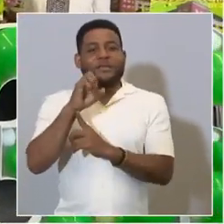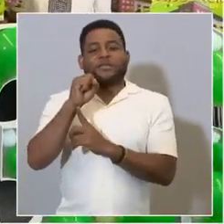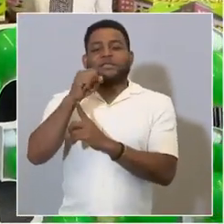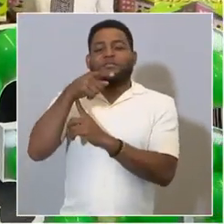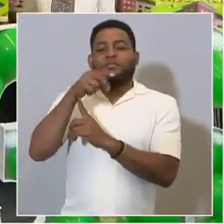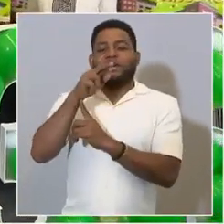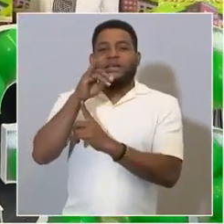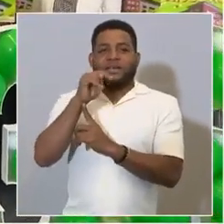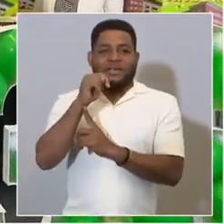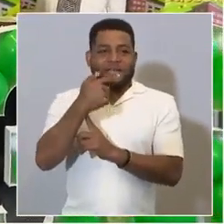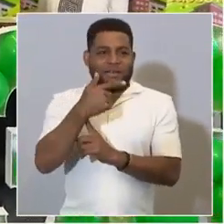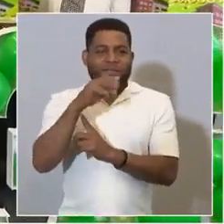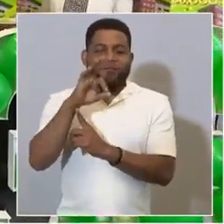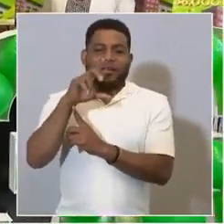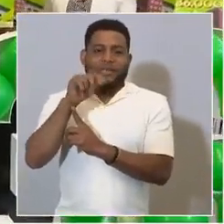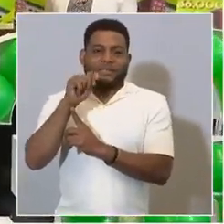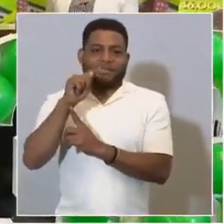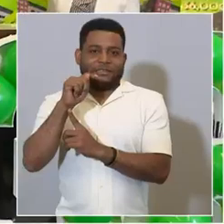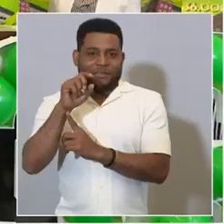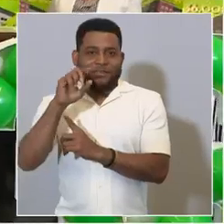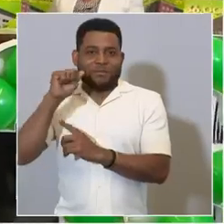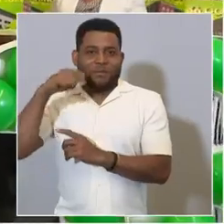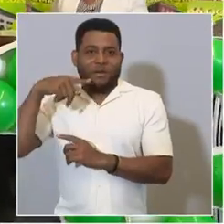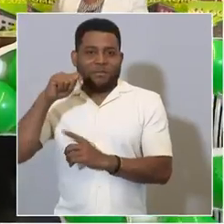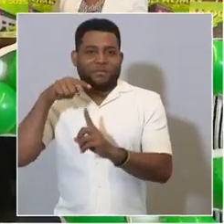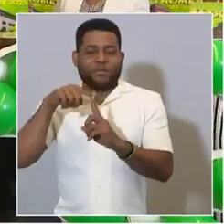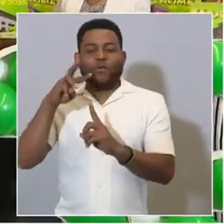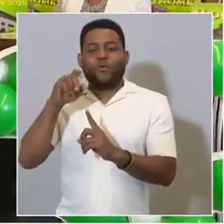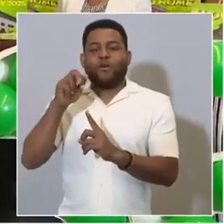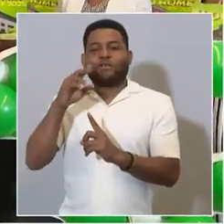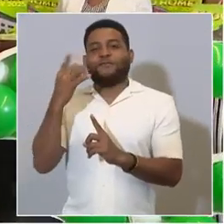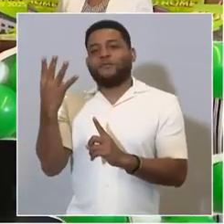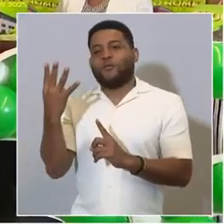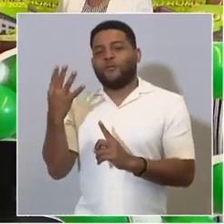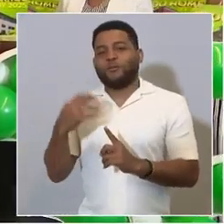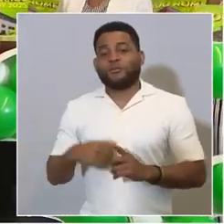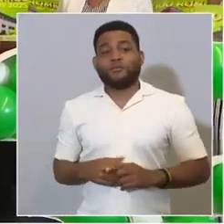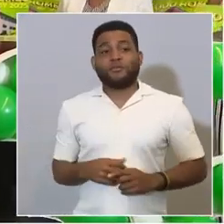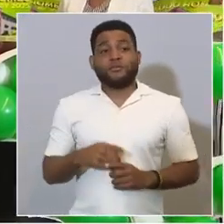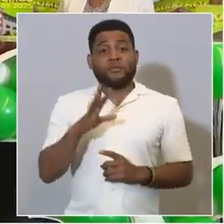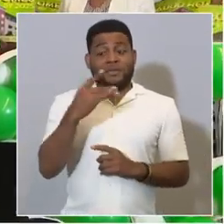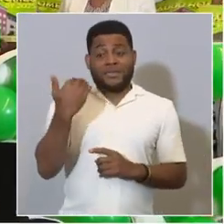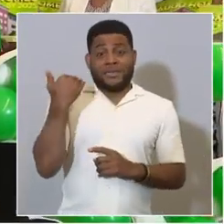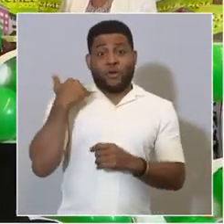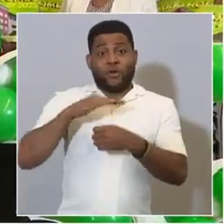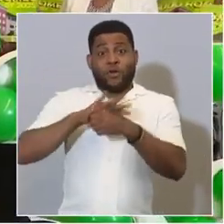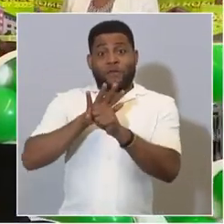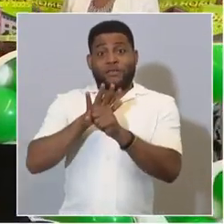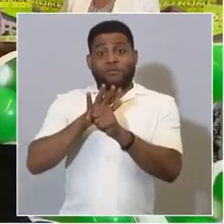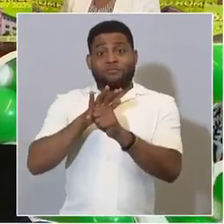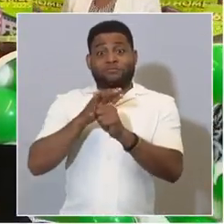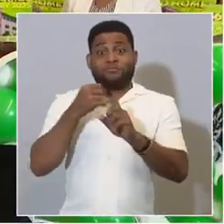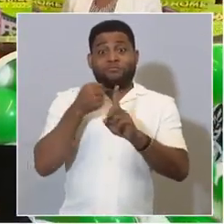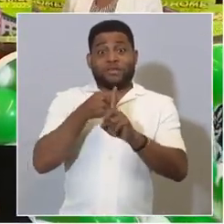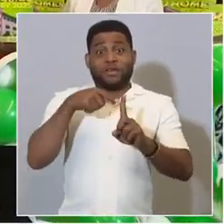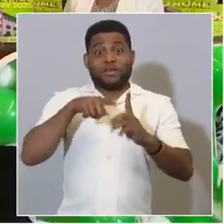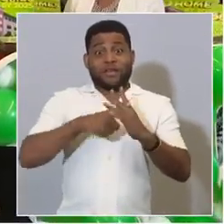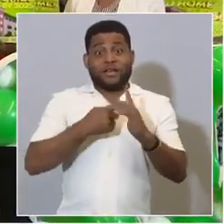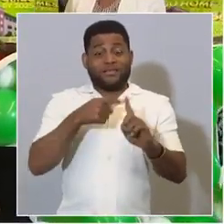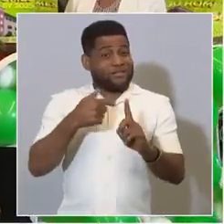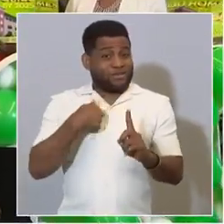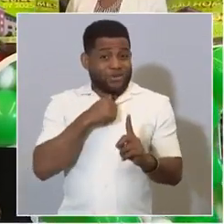the start of the pandemic, I experienced homelessness and was at the Days Inn shelter for 2